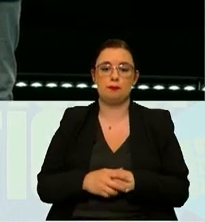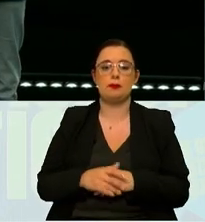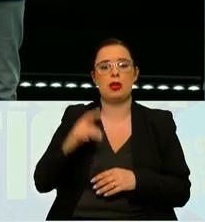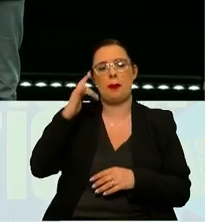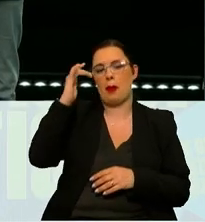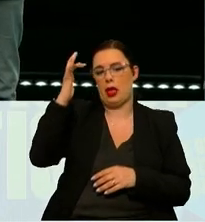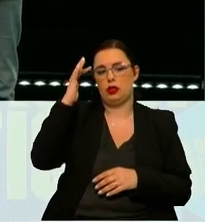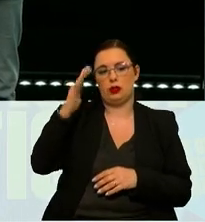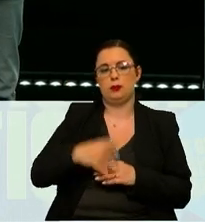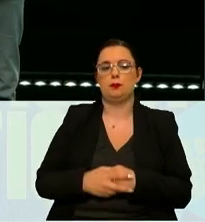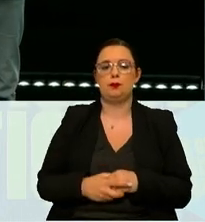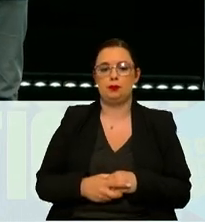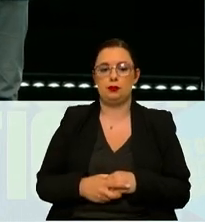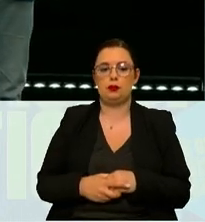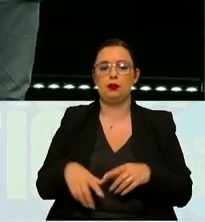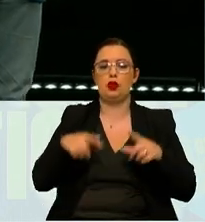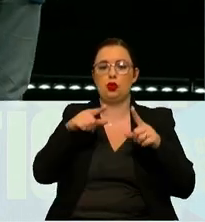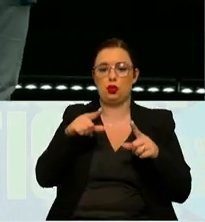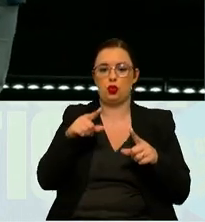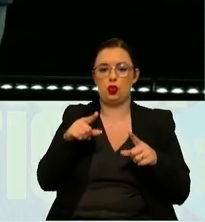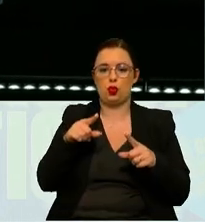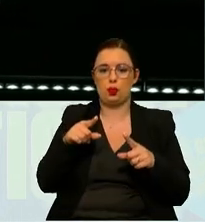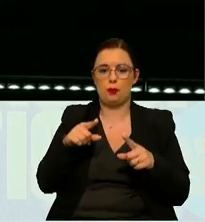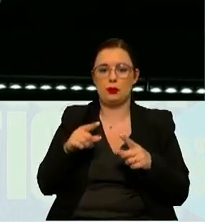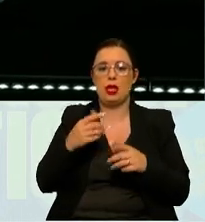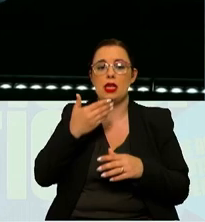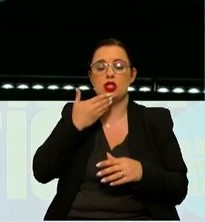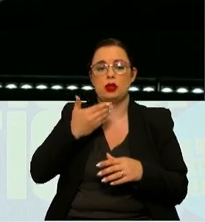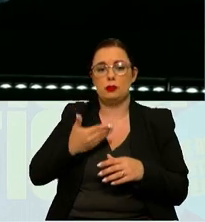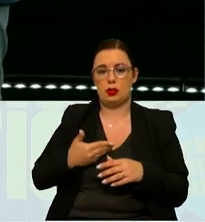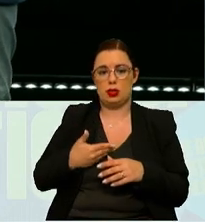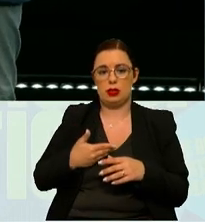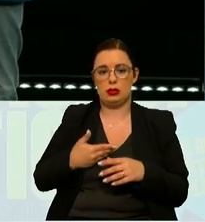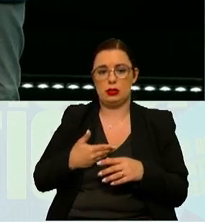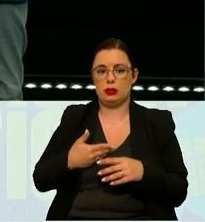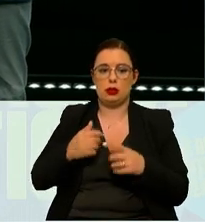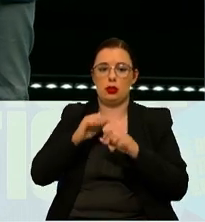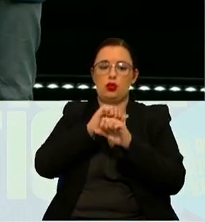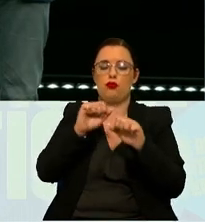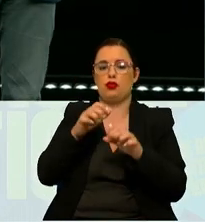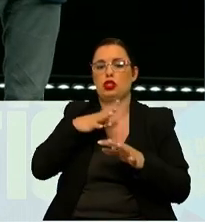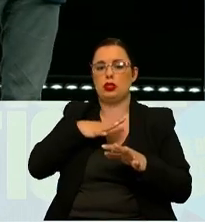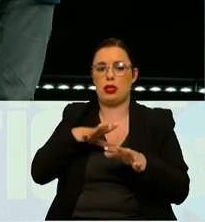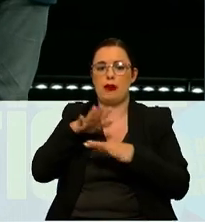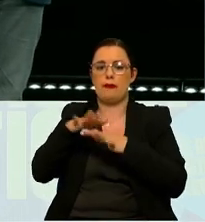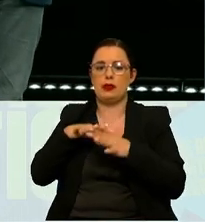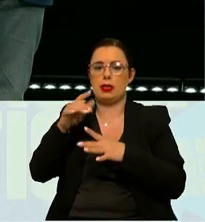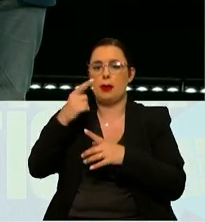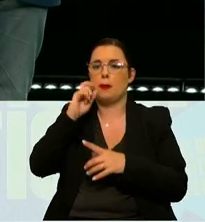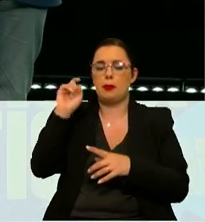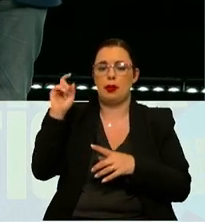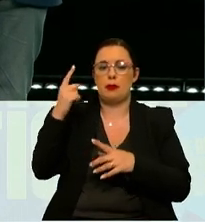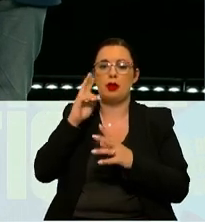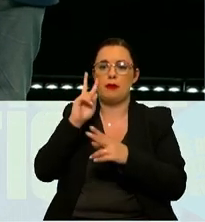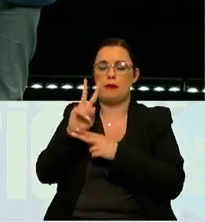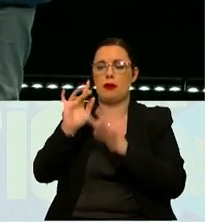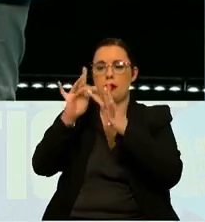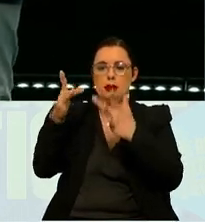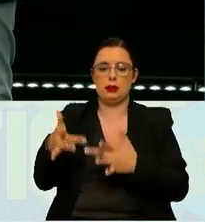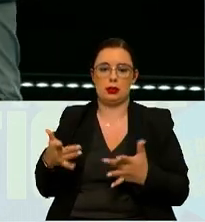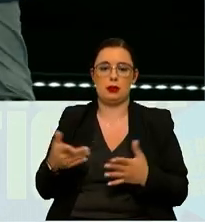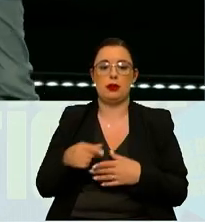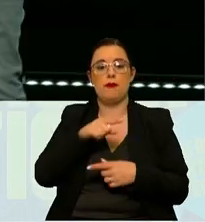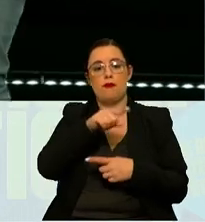Imagine that you can provide a customized experience to your customers when they join you for the first time and then visit your website, and